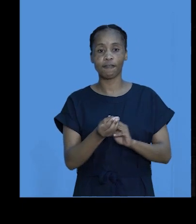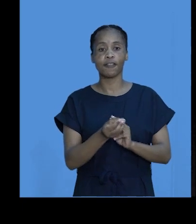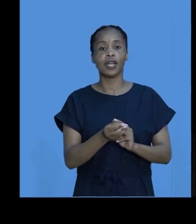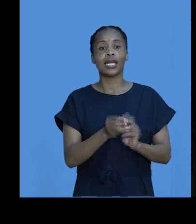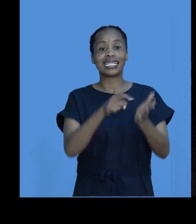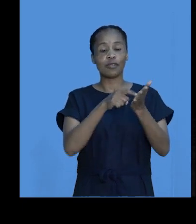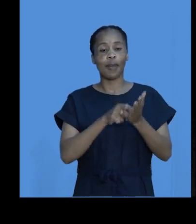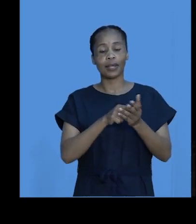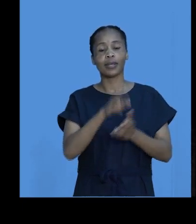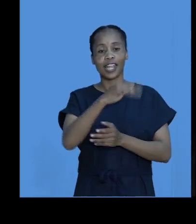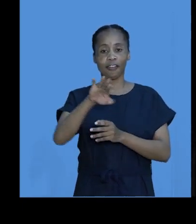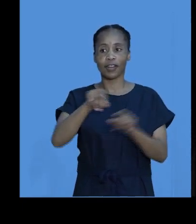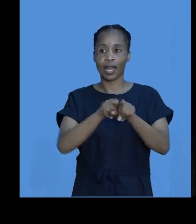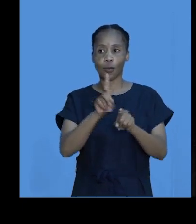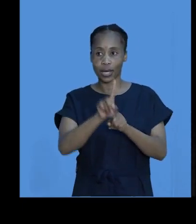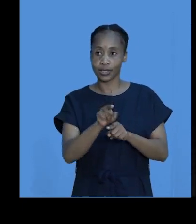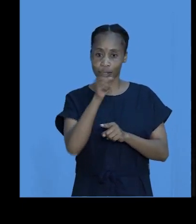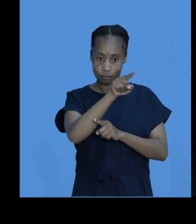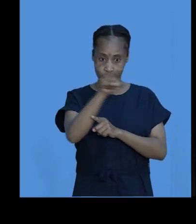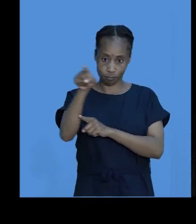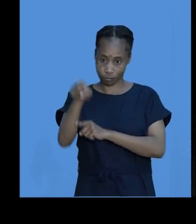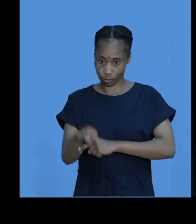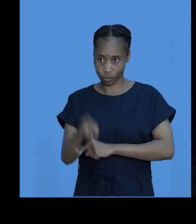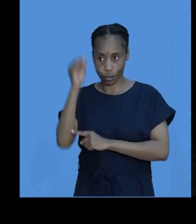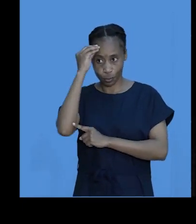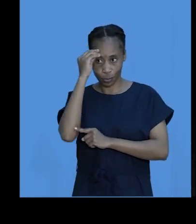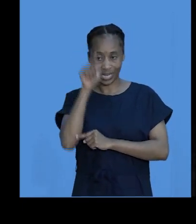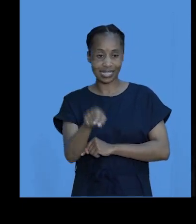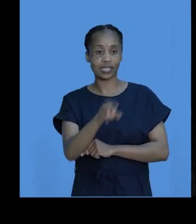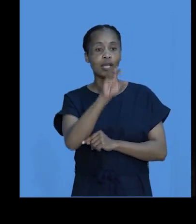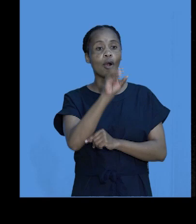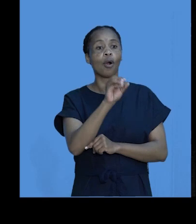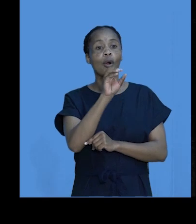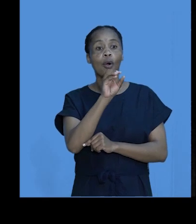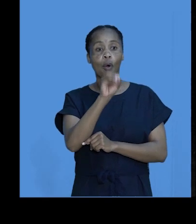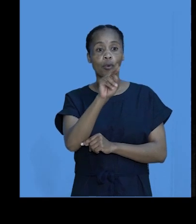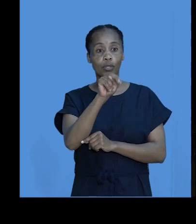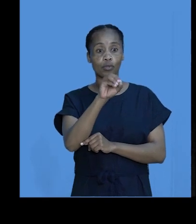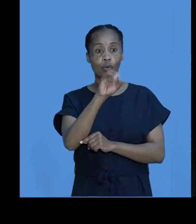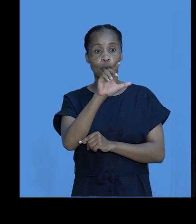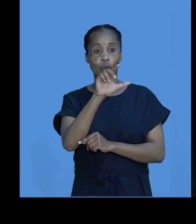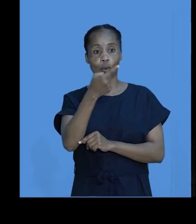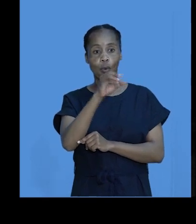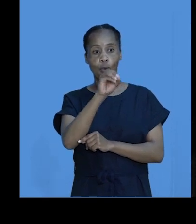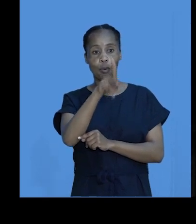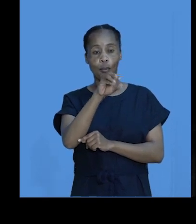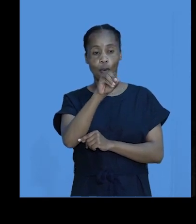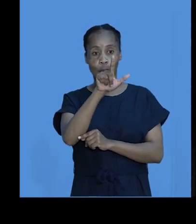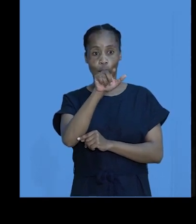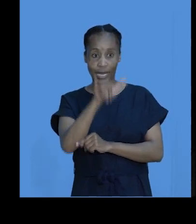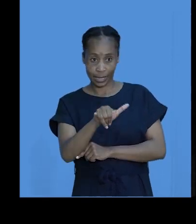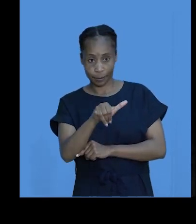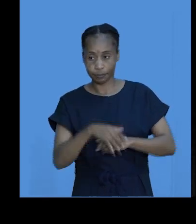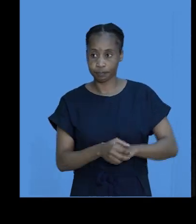curve like this, you would know that this is our oligopoly because of this demand curve. And